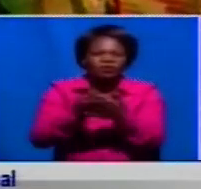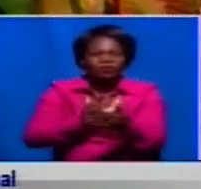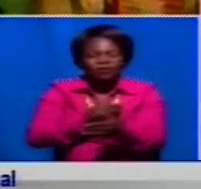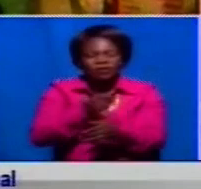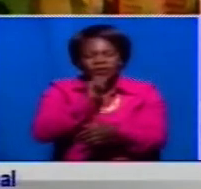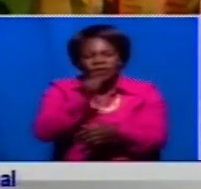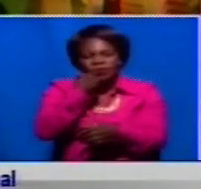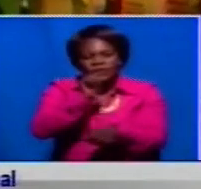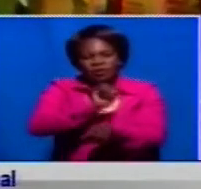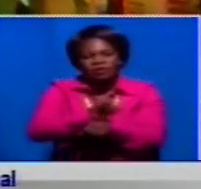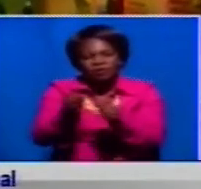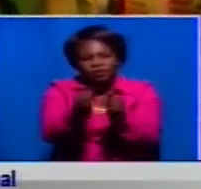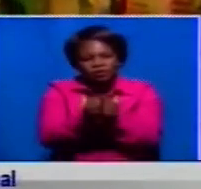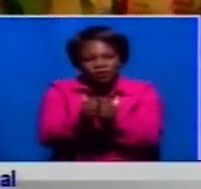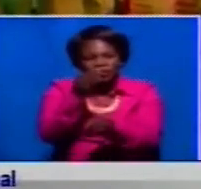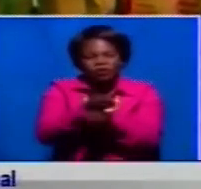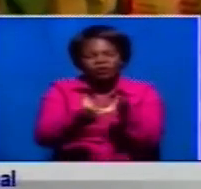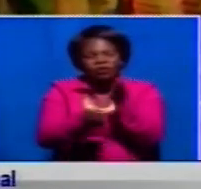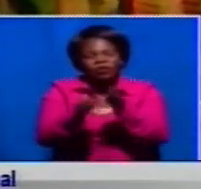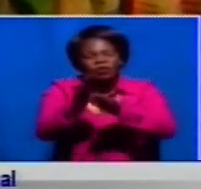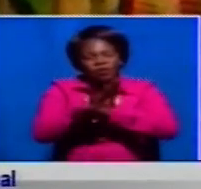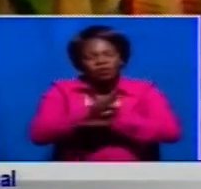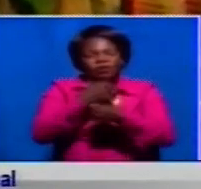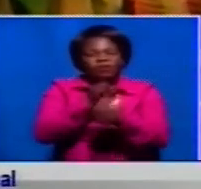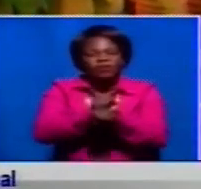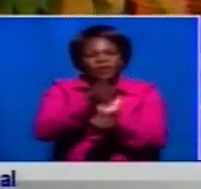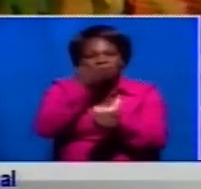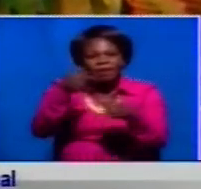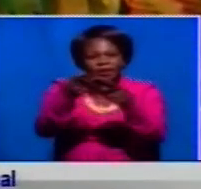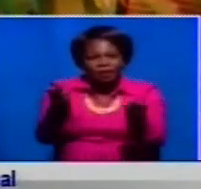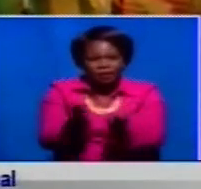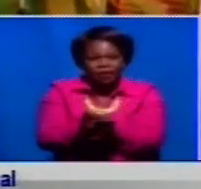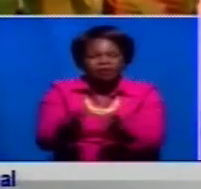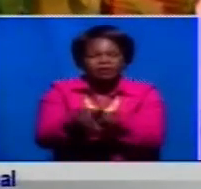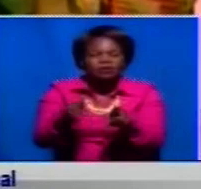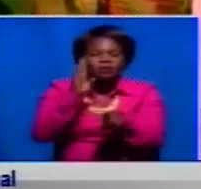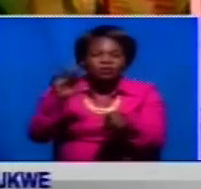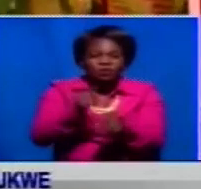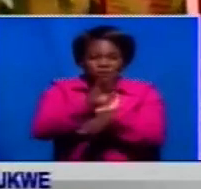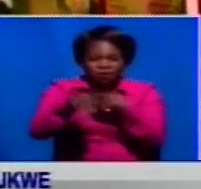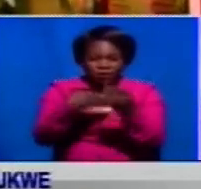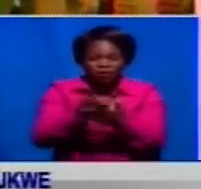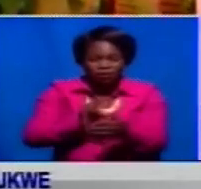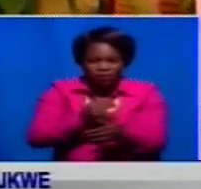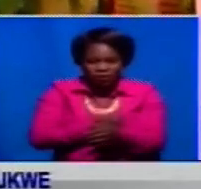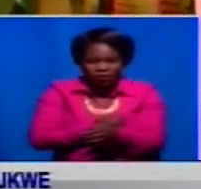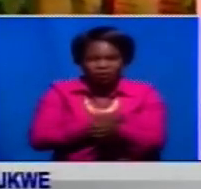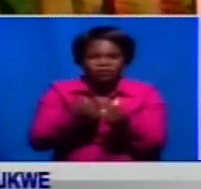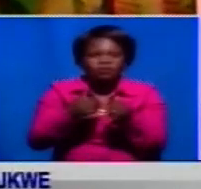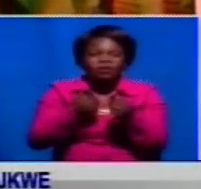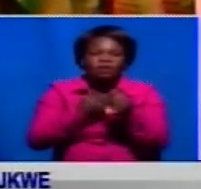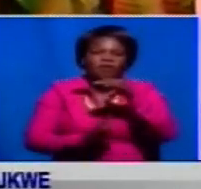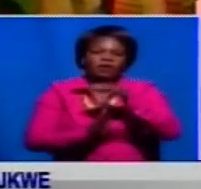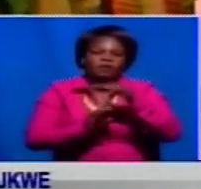to rebuild Zambia and make it a better place. It will take the President to have the initiative, but it will take all of us to have the magnanimity to also help